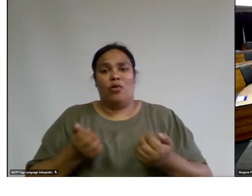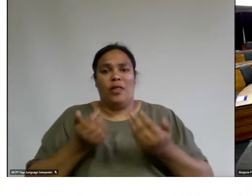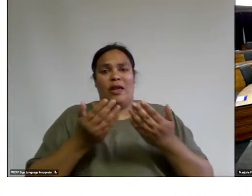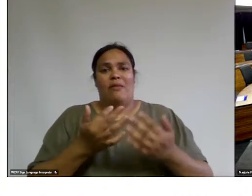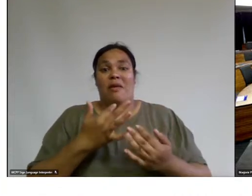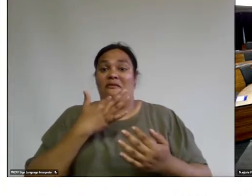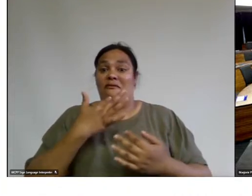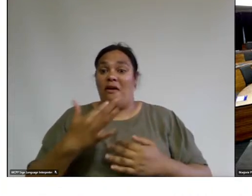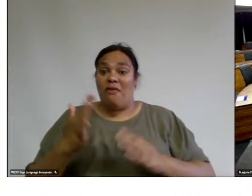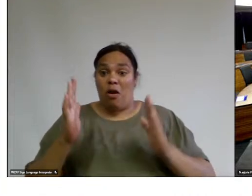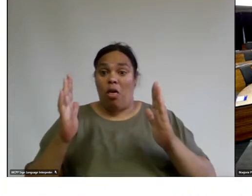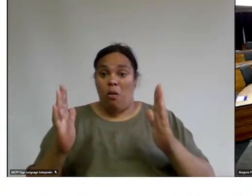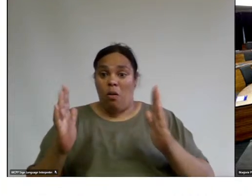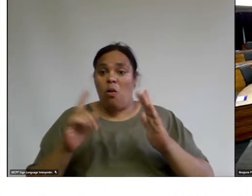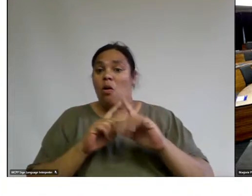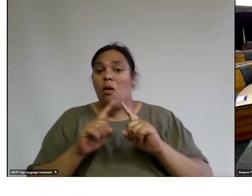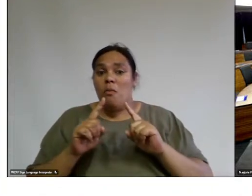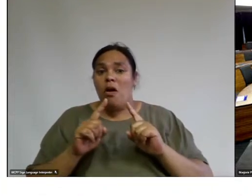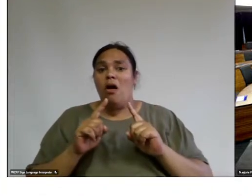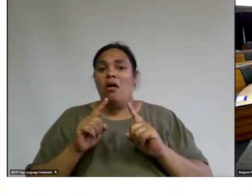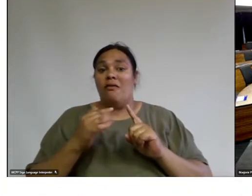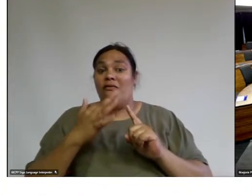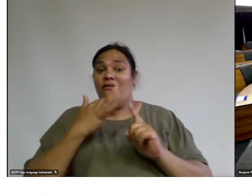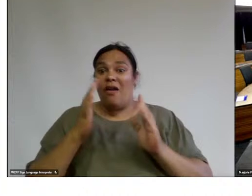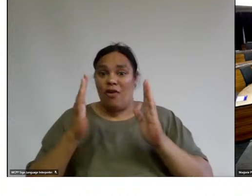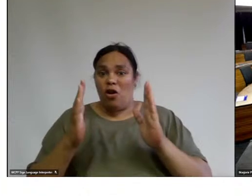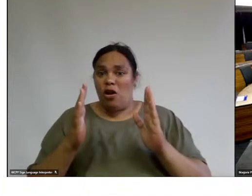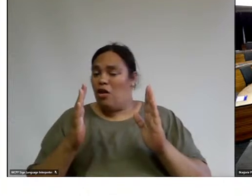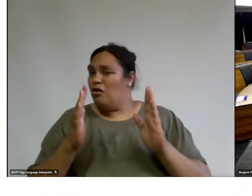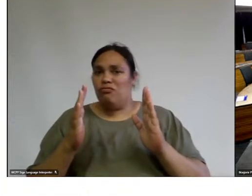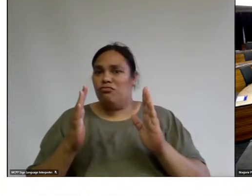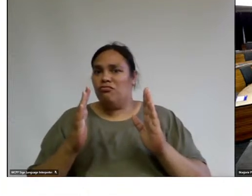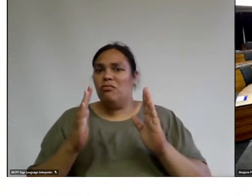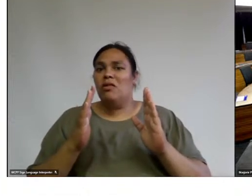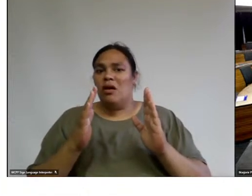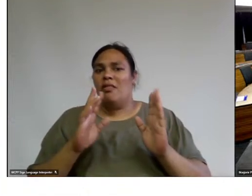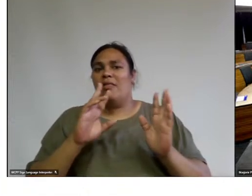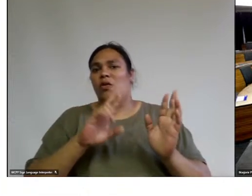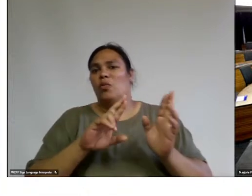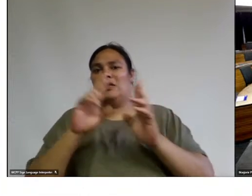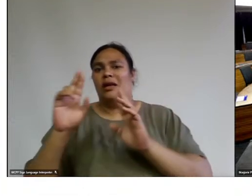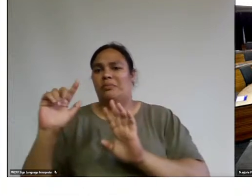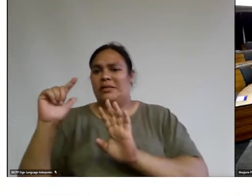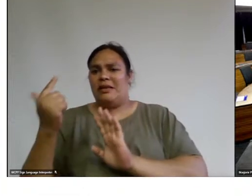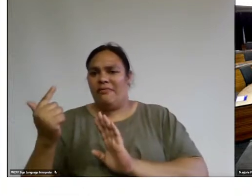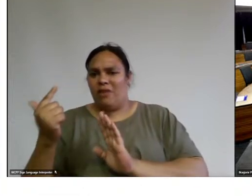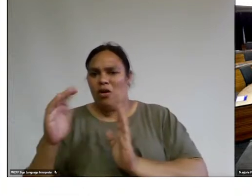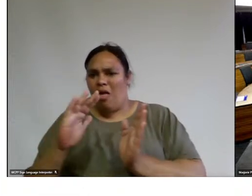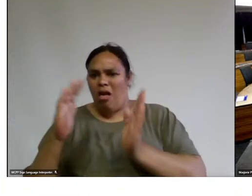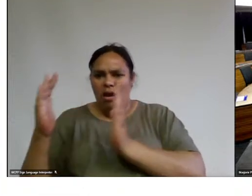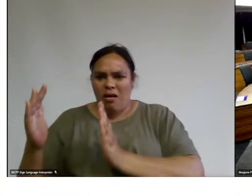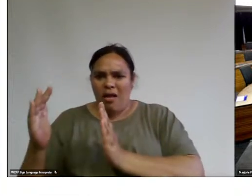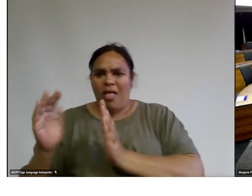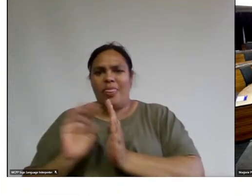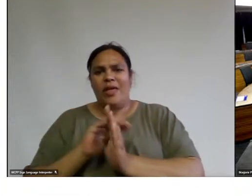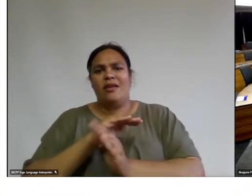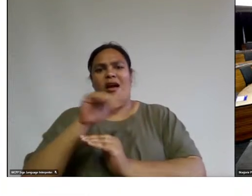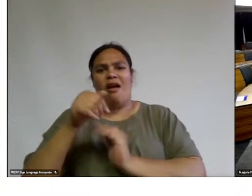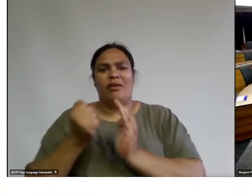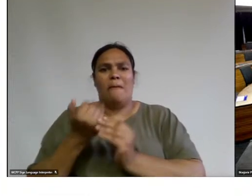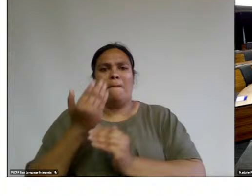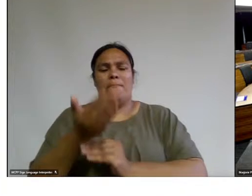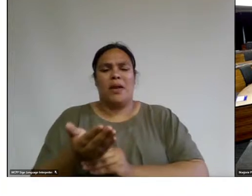5 o'clock, but then when the 5 o'clock was not met, it was referred to 7 o'clock, and eventually it was submitted